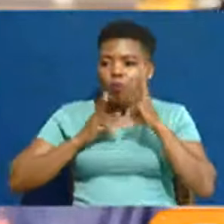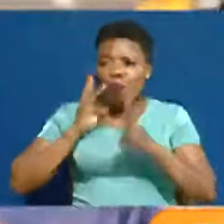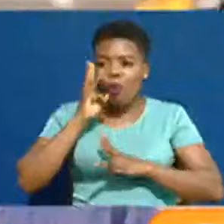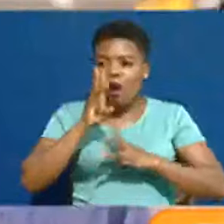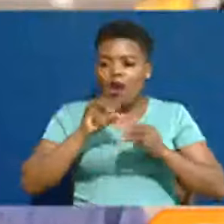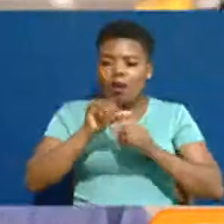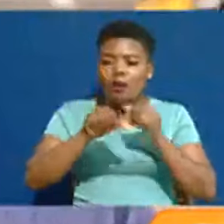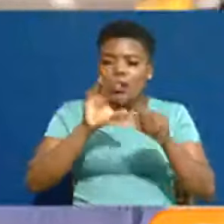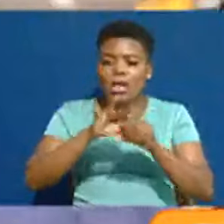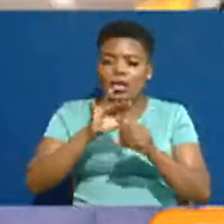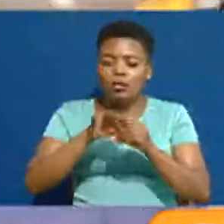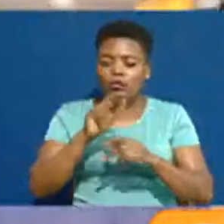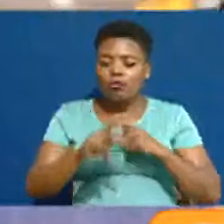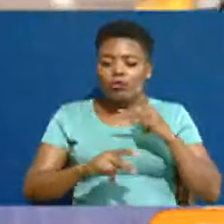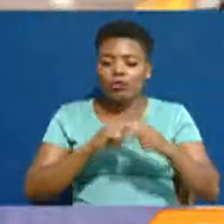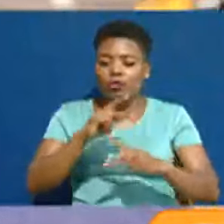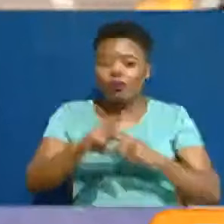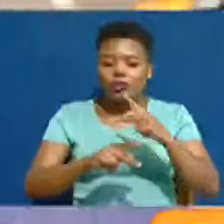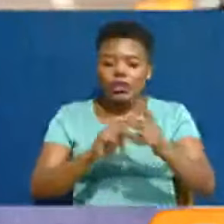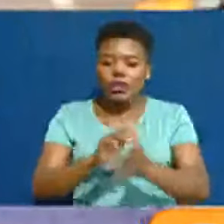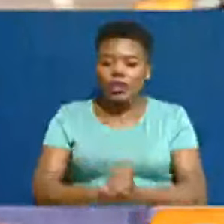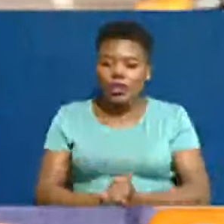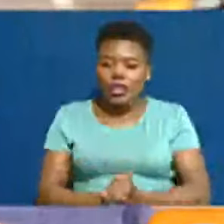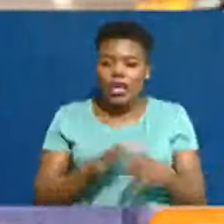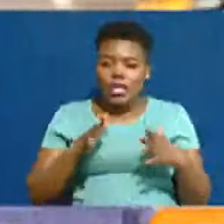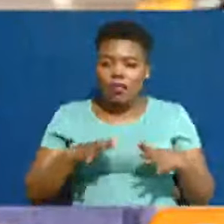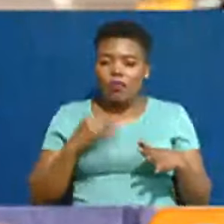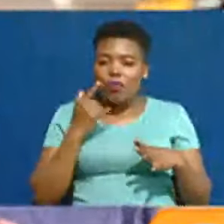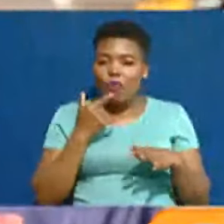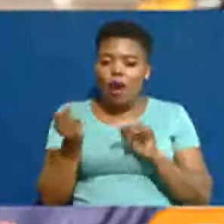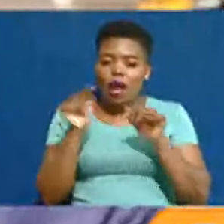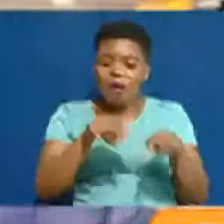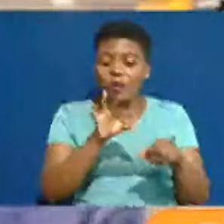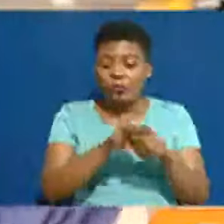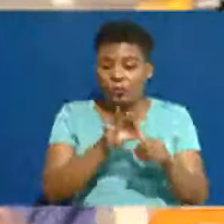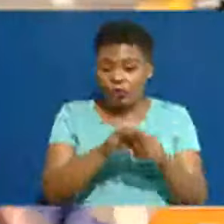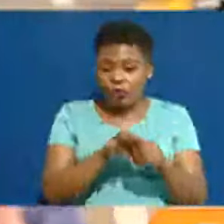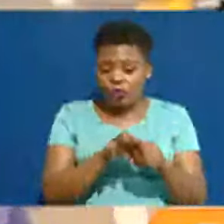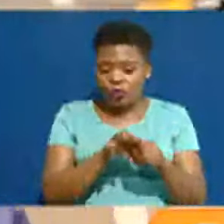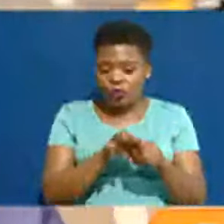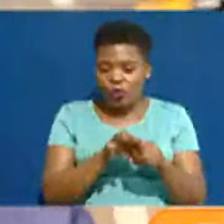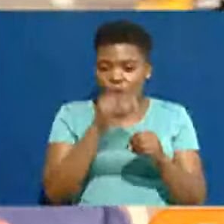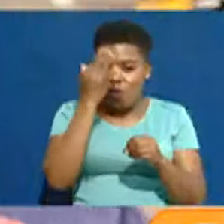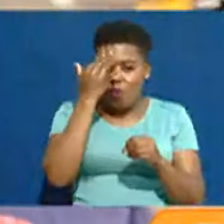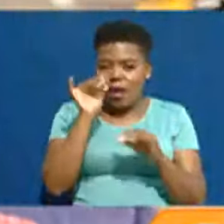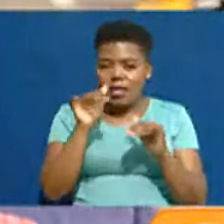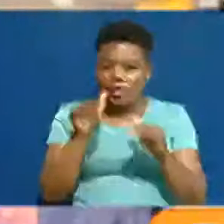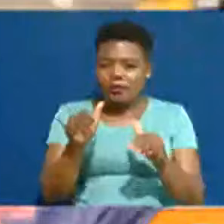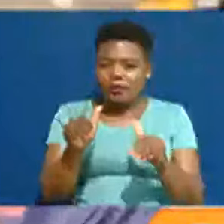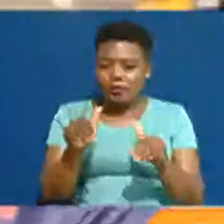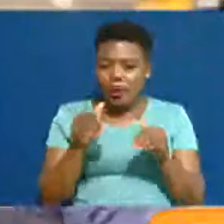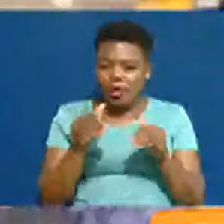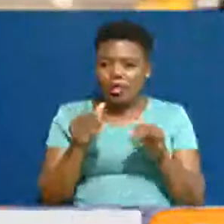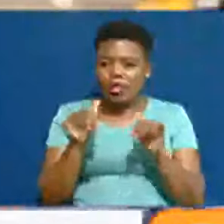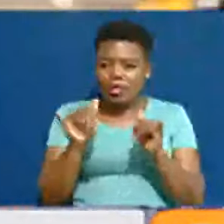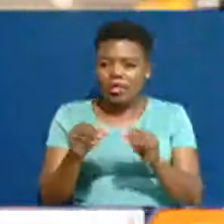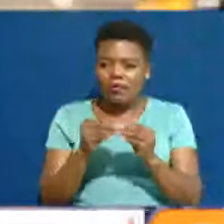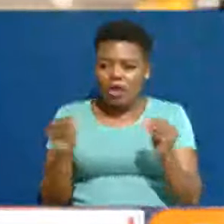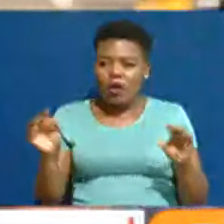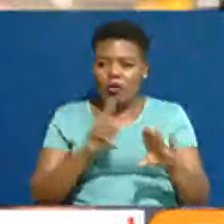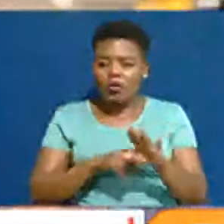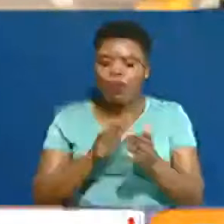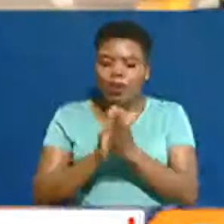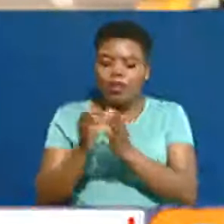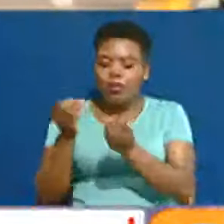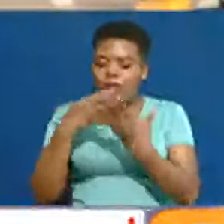electoral process. Wale walikuwa wanakuja kuchaguana na bona wamekaa na bila kutuambia